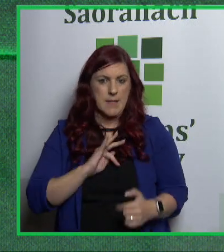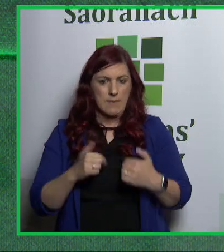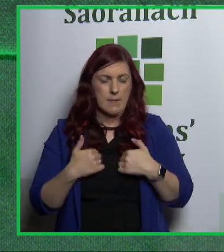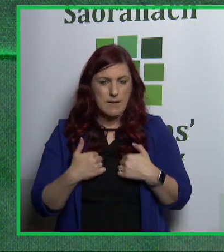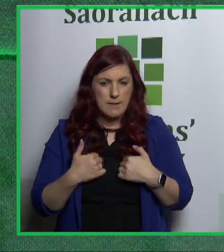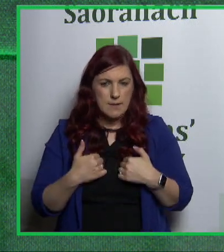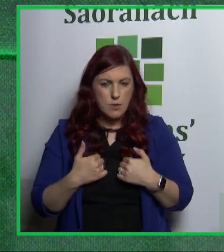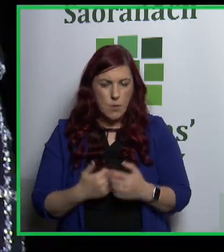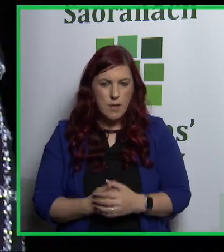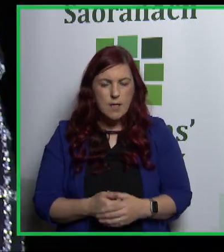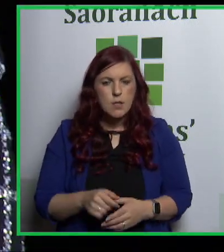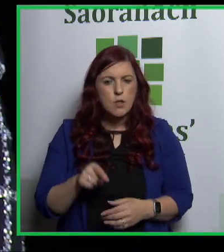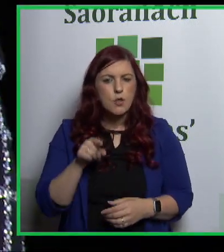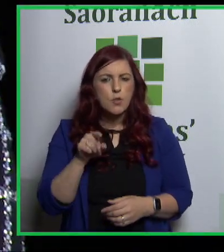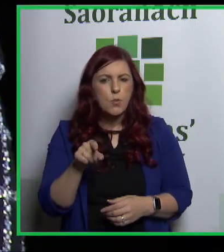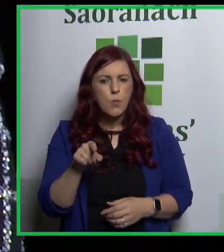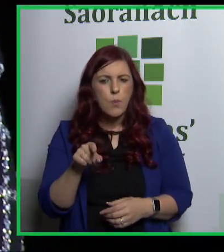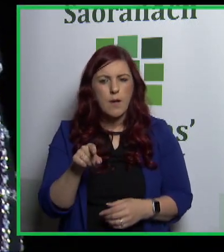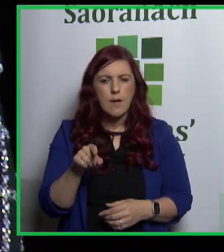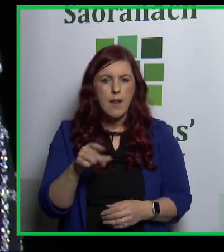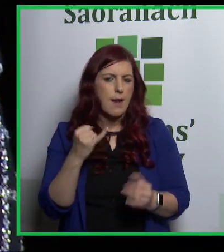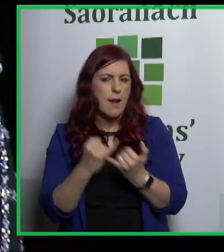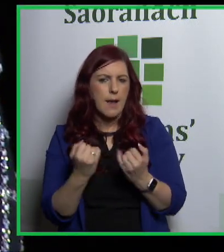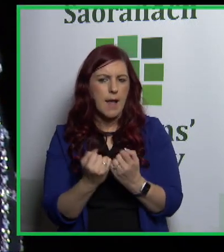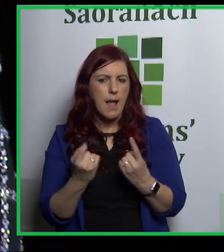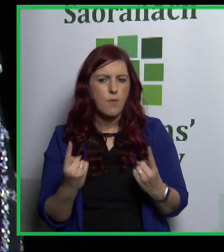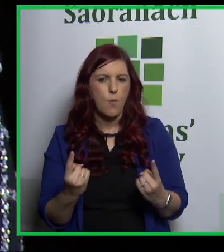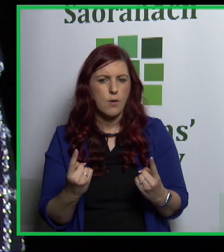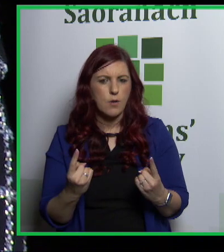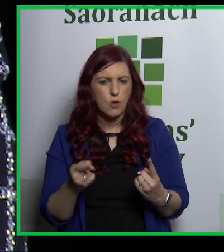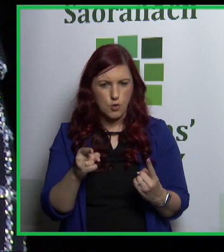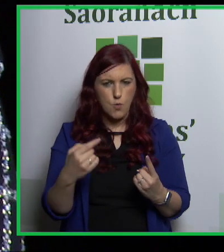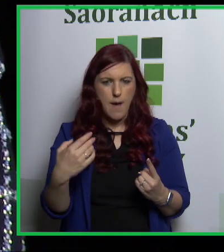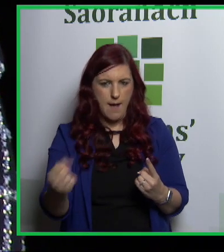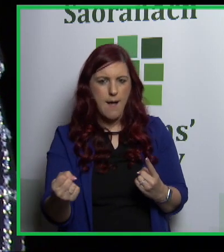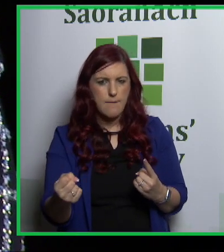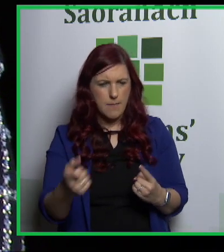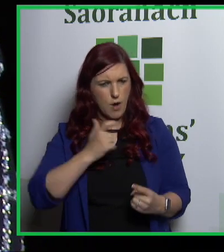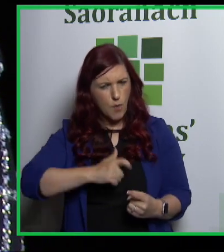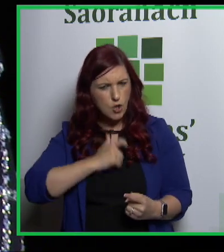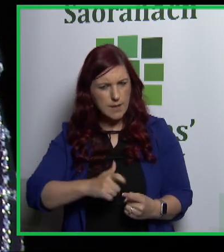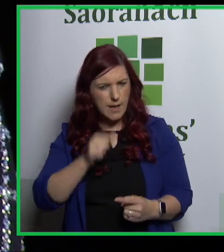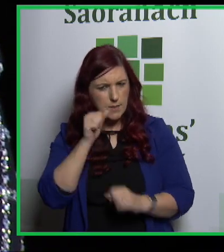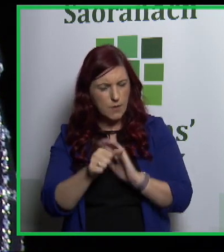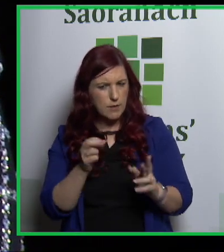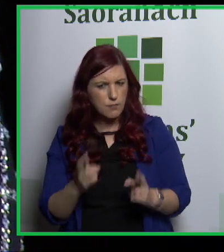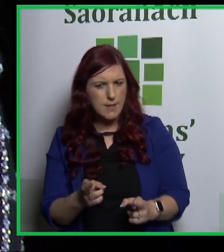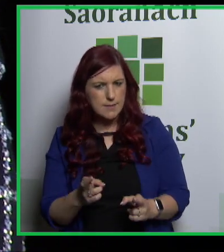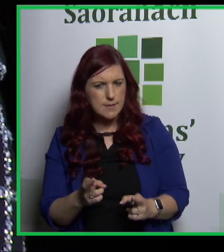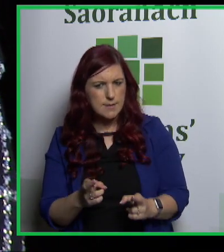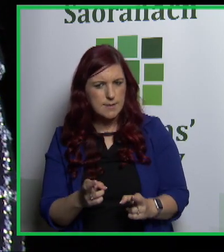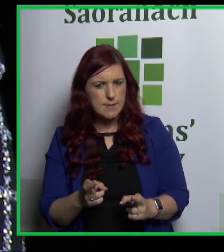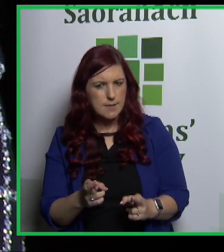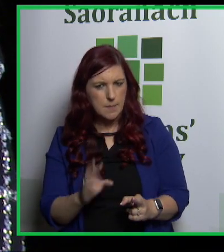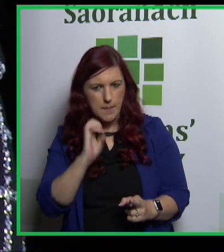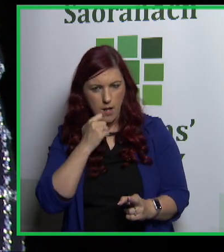Well, actually, you, like everyone on this panel, you actually have a very, very personal experience because you